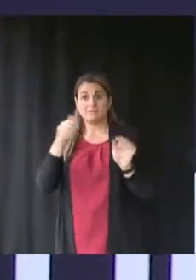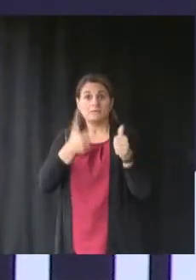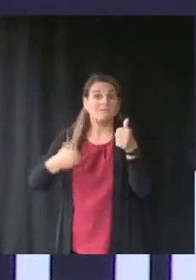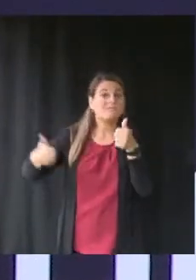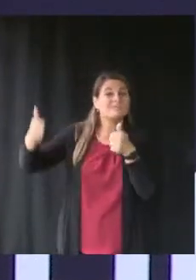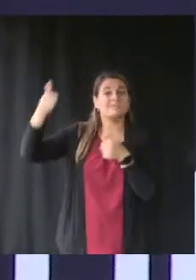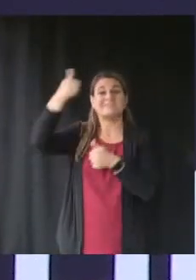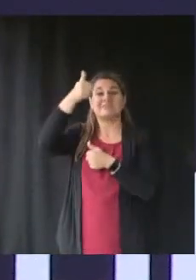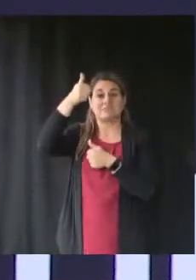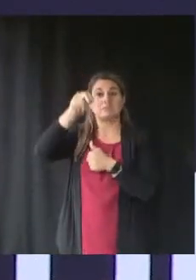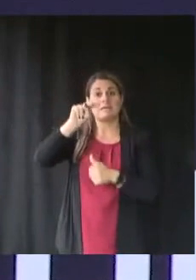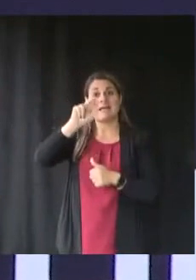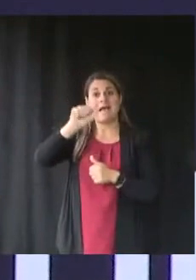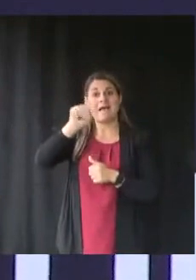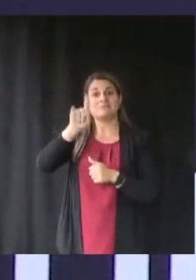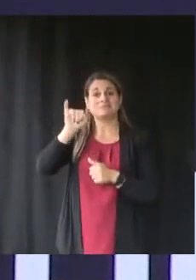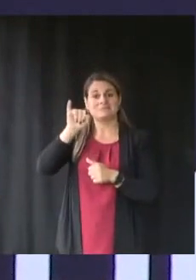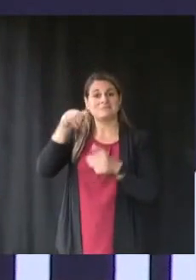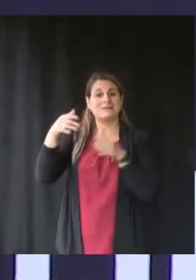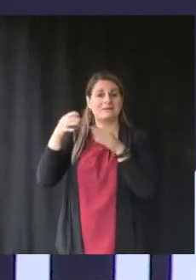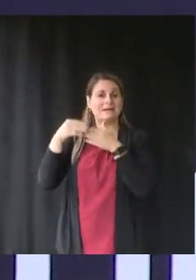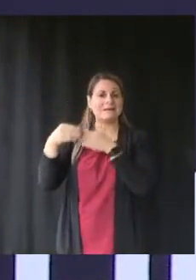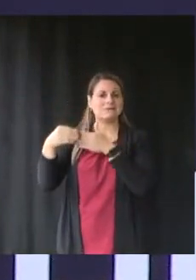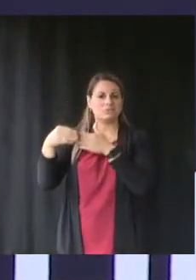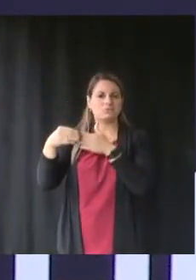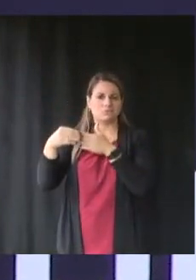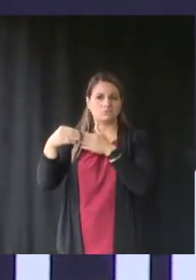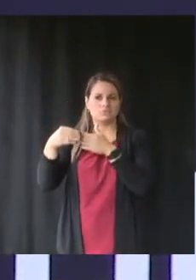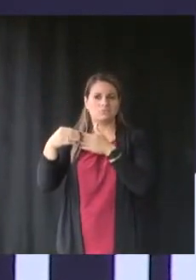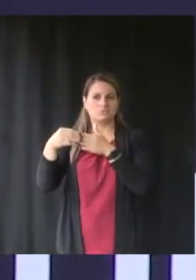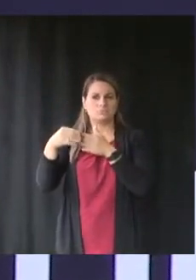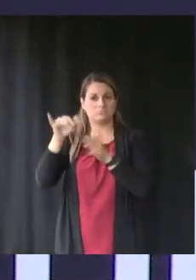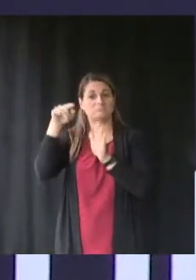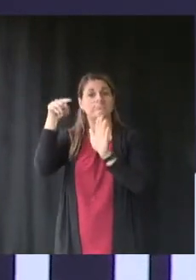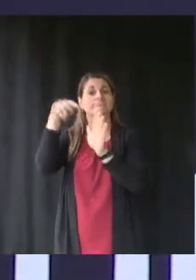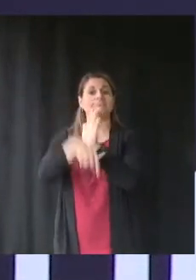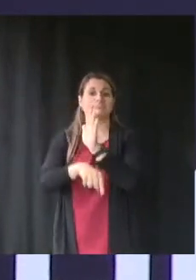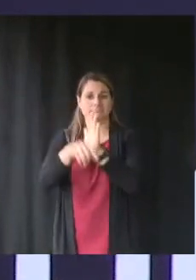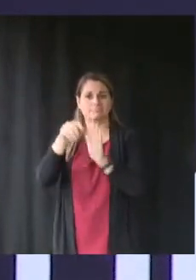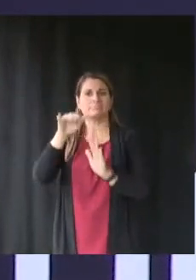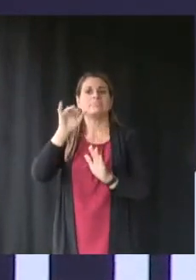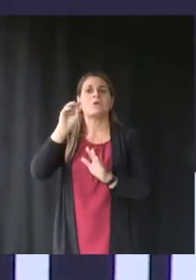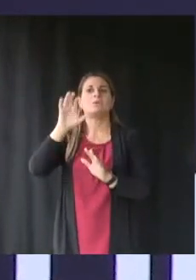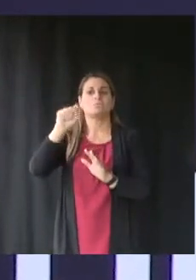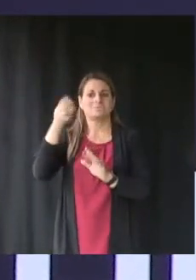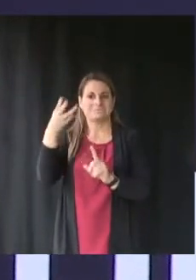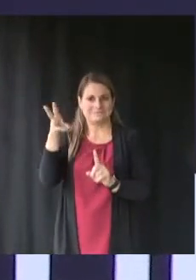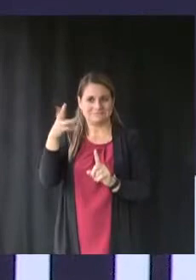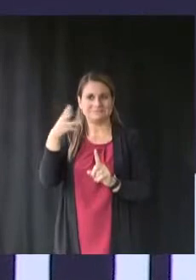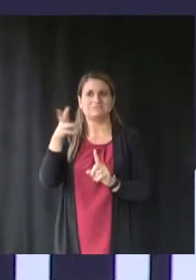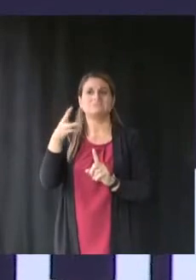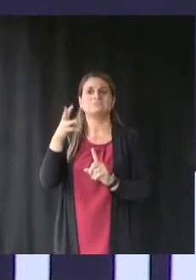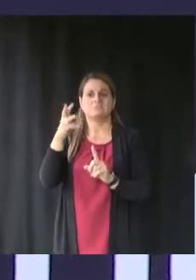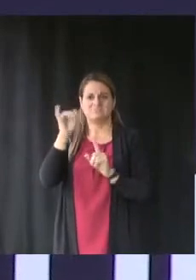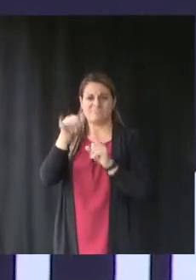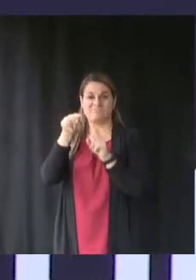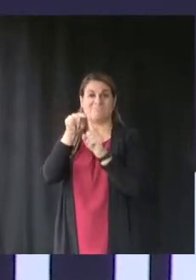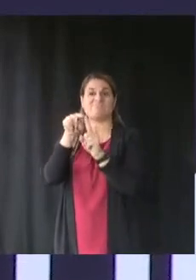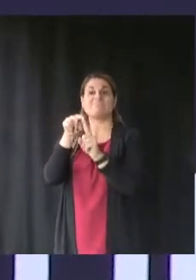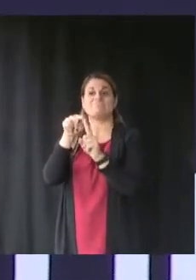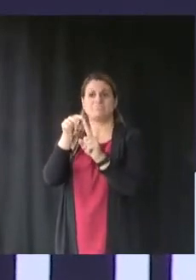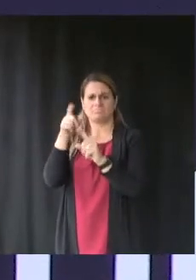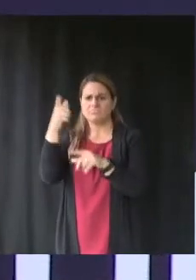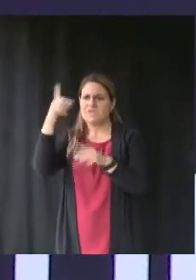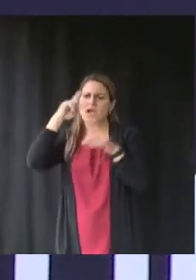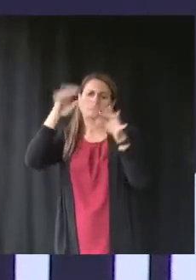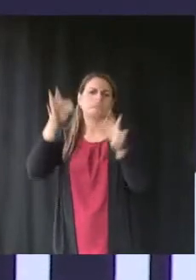be executed the next day on October 16th. 8 of the defendants were given a wide range of prison sentences, and 3 of the